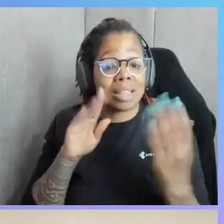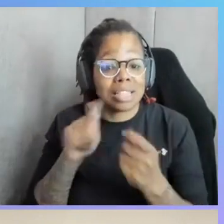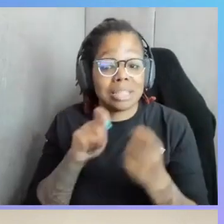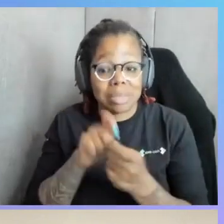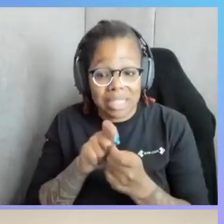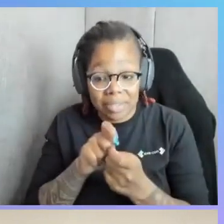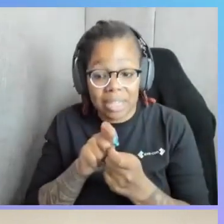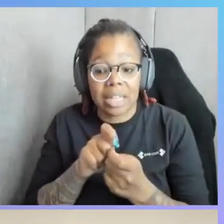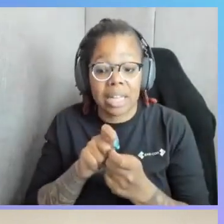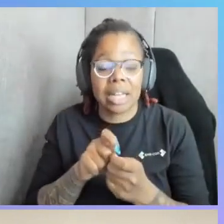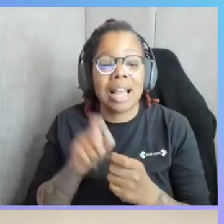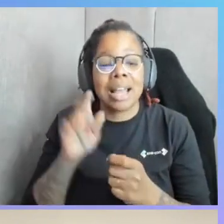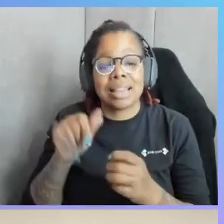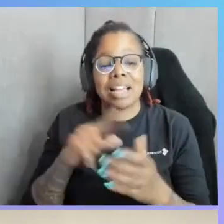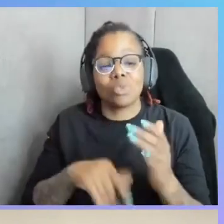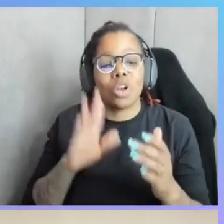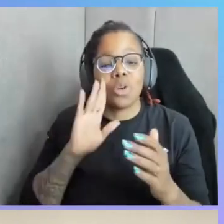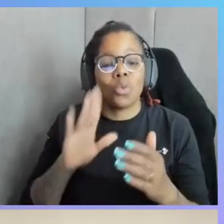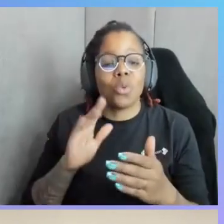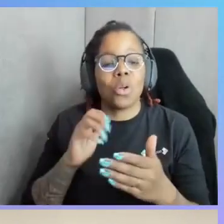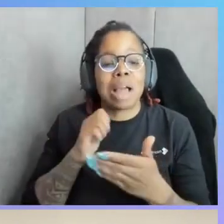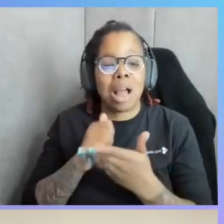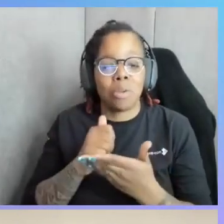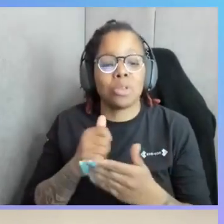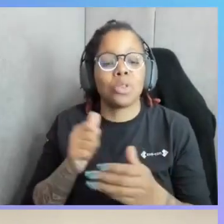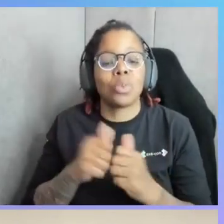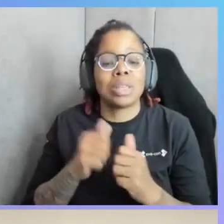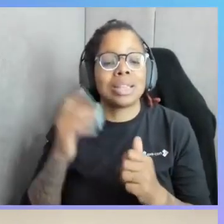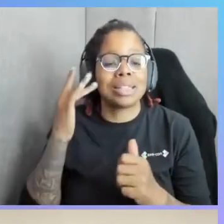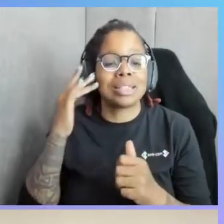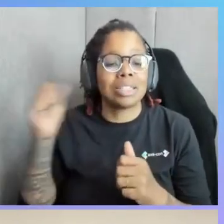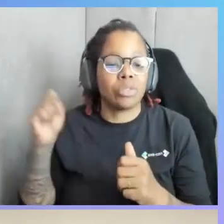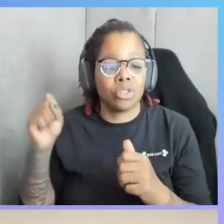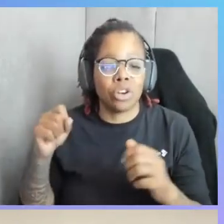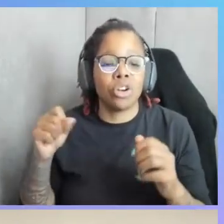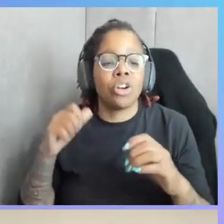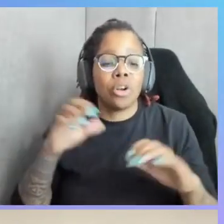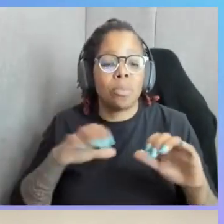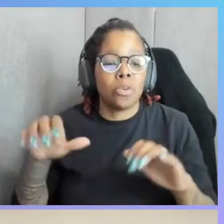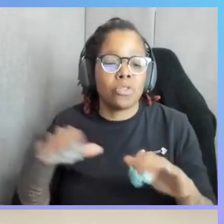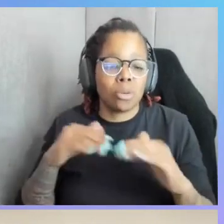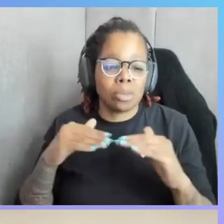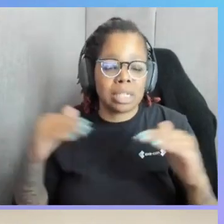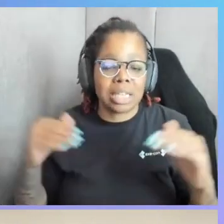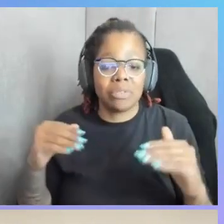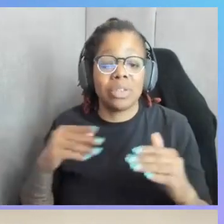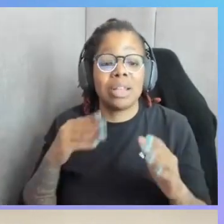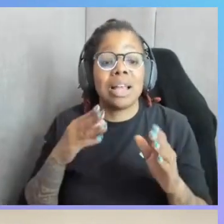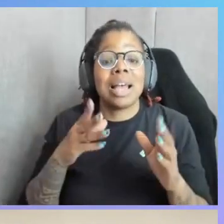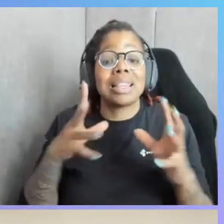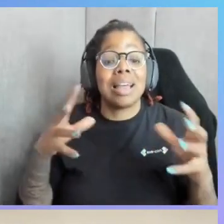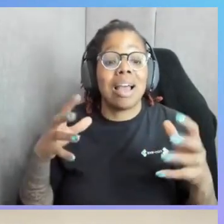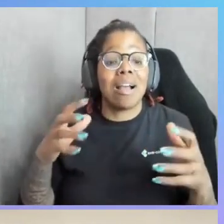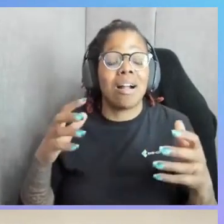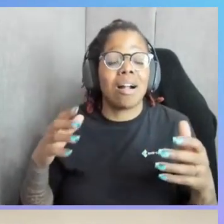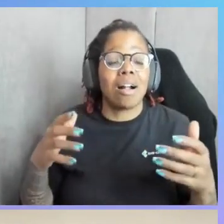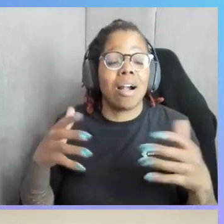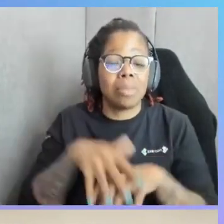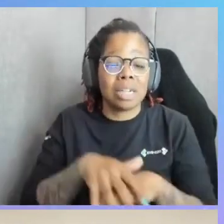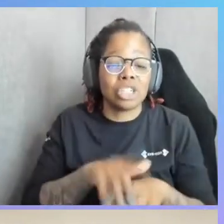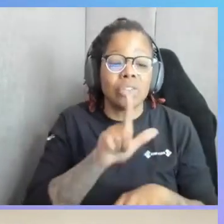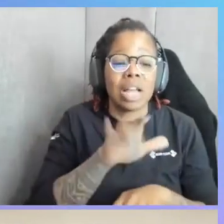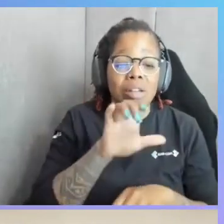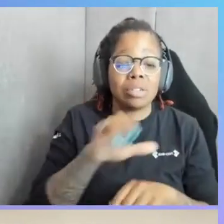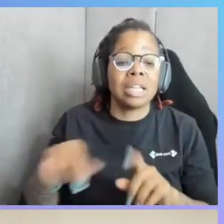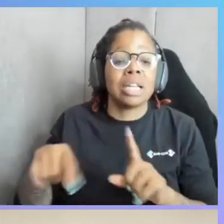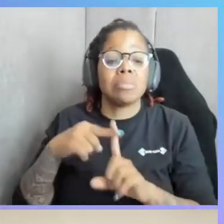specifically is what will get you the silver conformance level. The individual combination of LC plus font